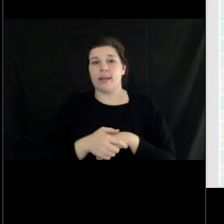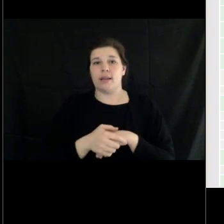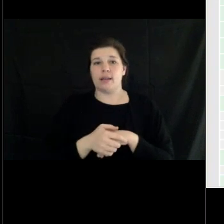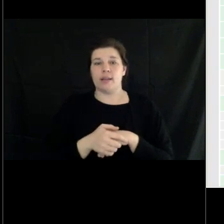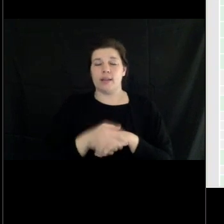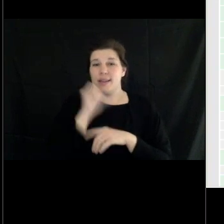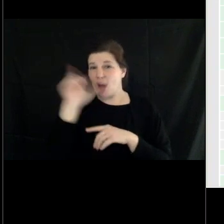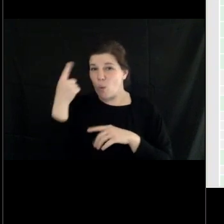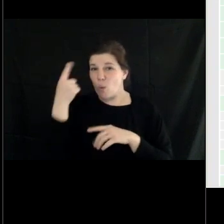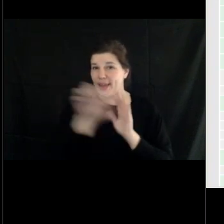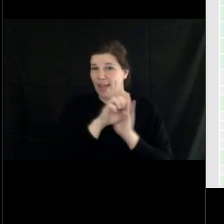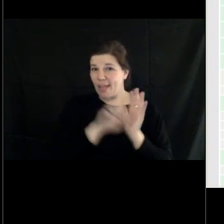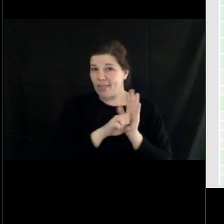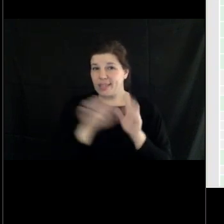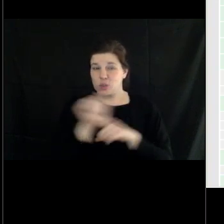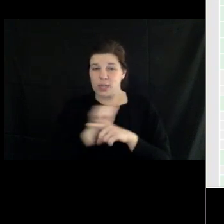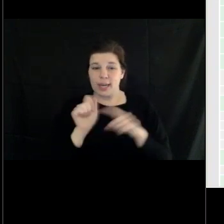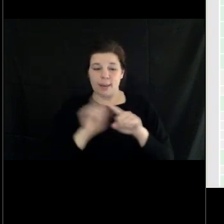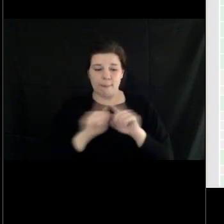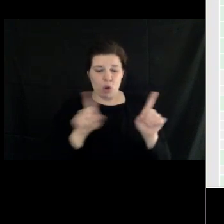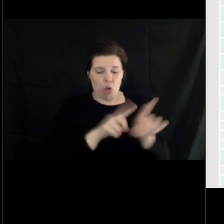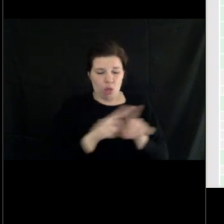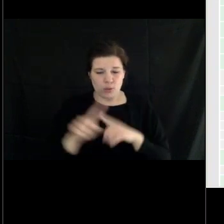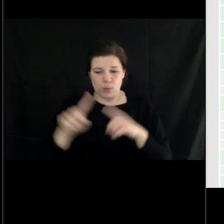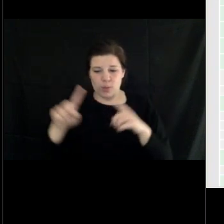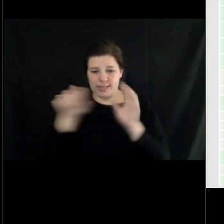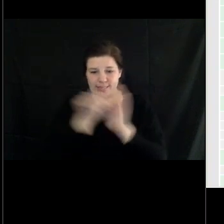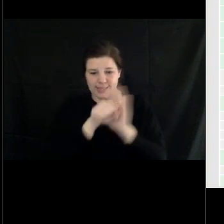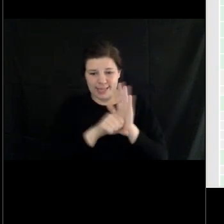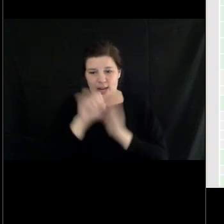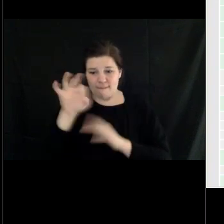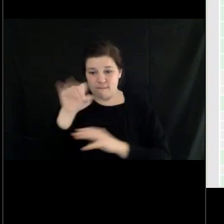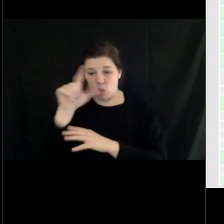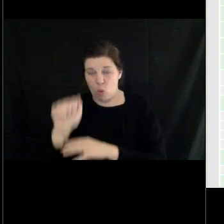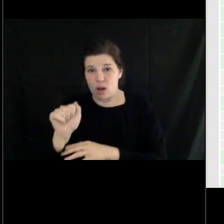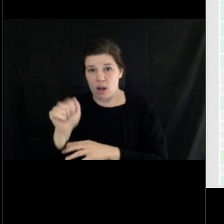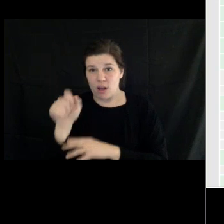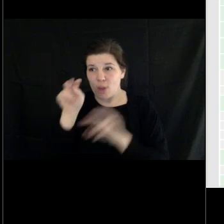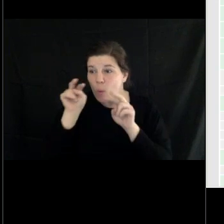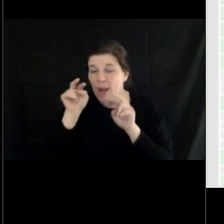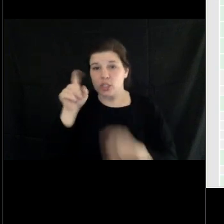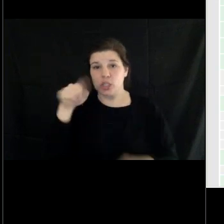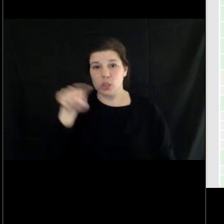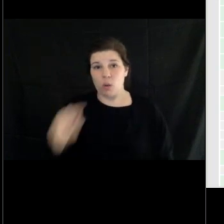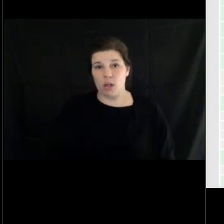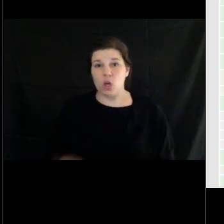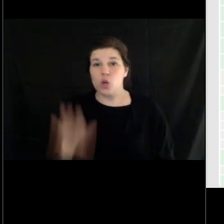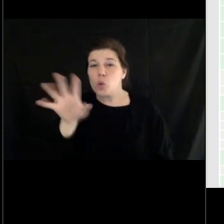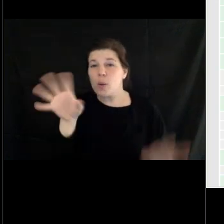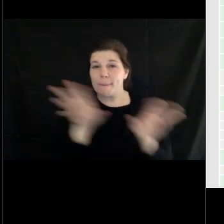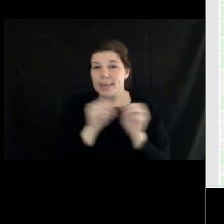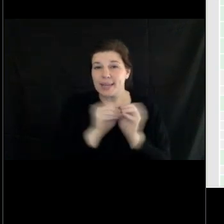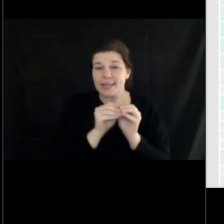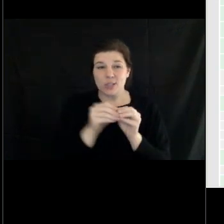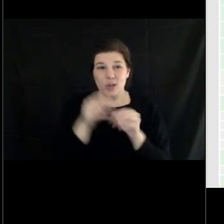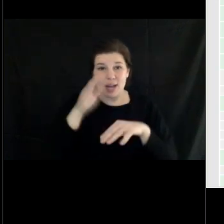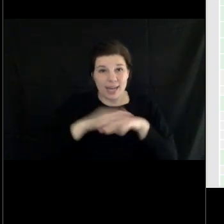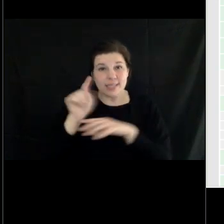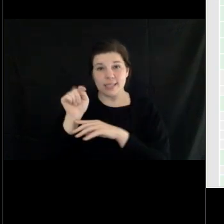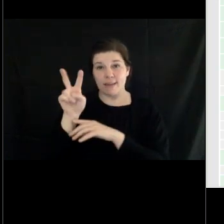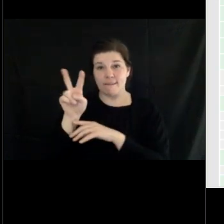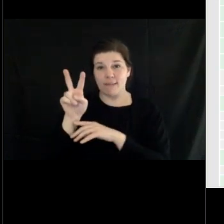you, but also the ethics in the state of Florida. They are watching you all. Your meetings are being televised. A lot of things you